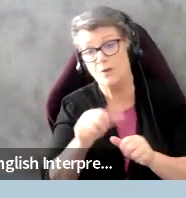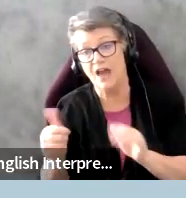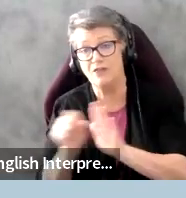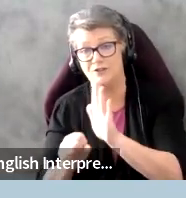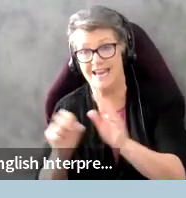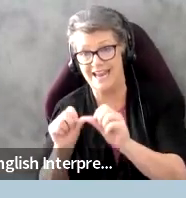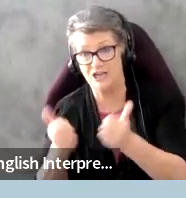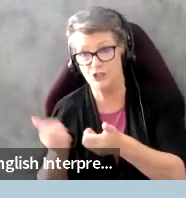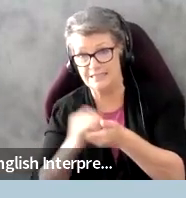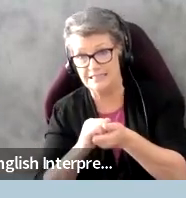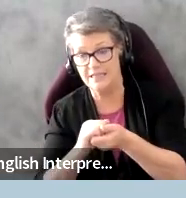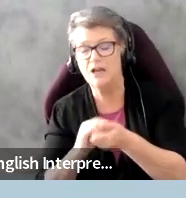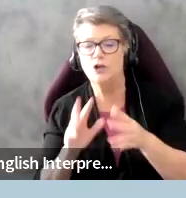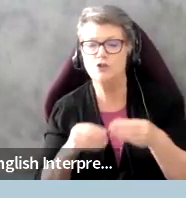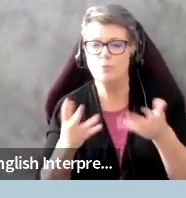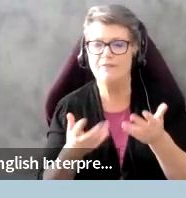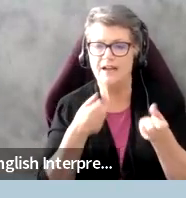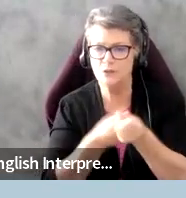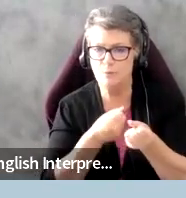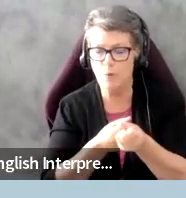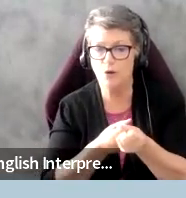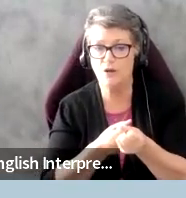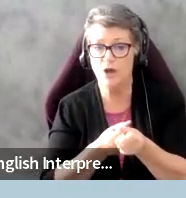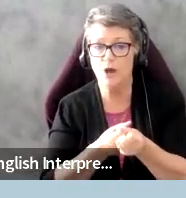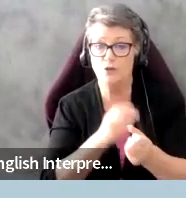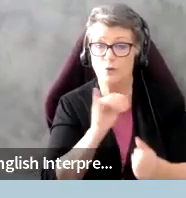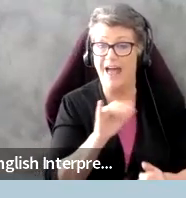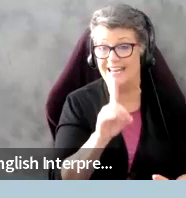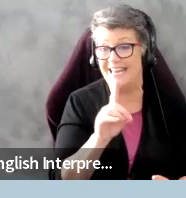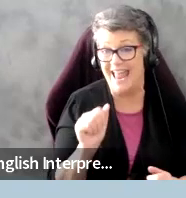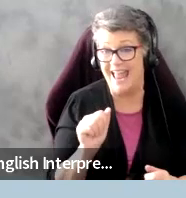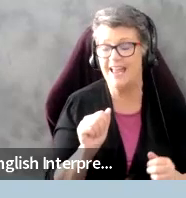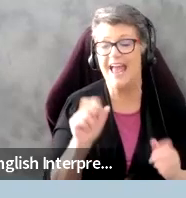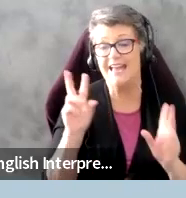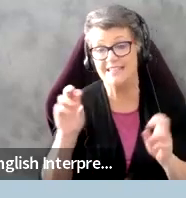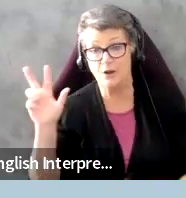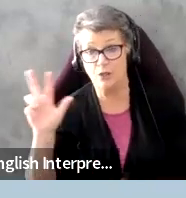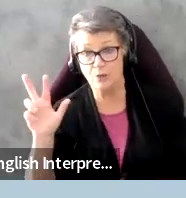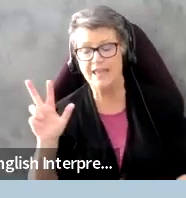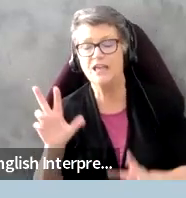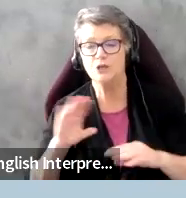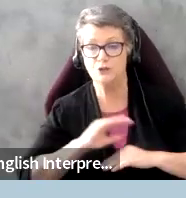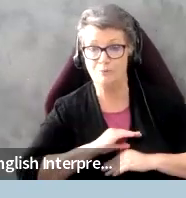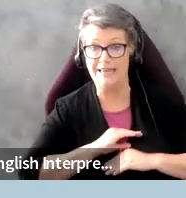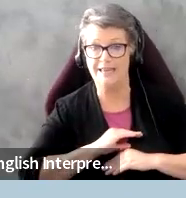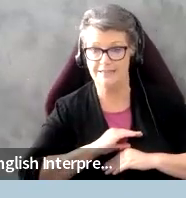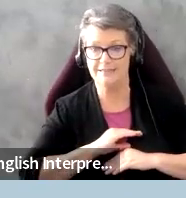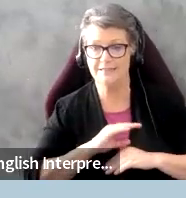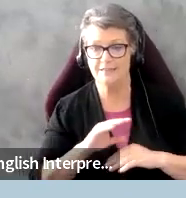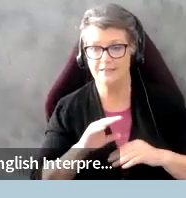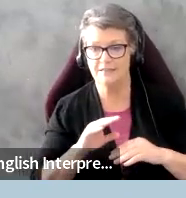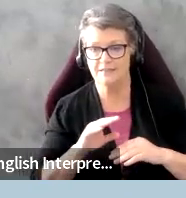agencies to provide support both through IDEA and Title III to meet the needs of English learners with